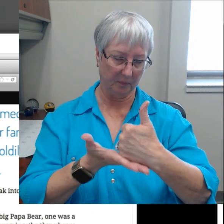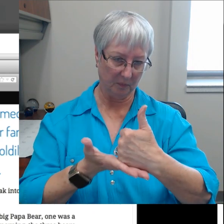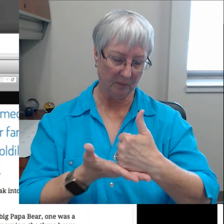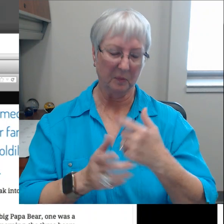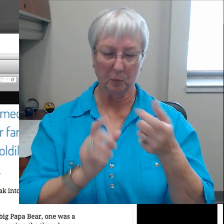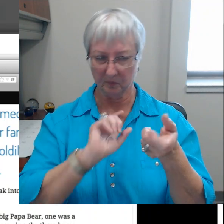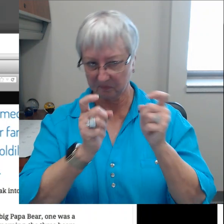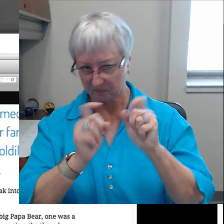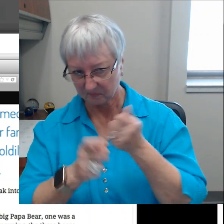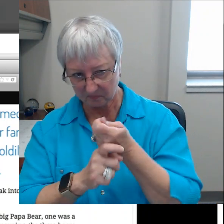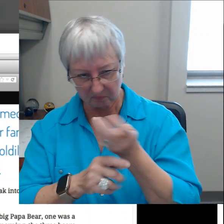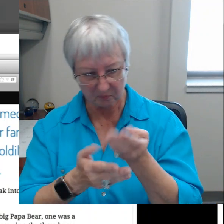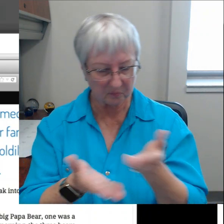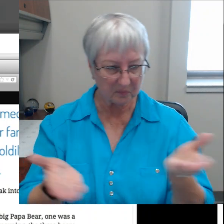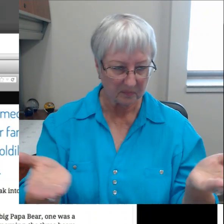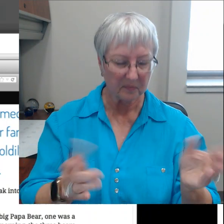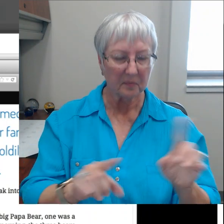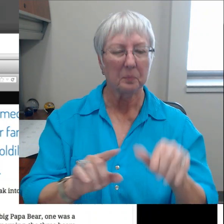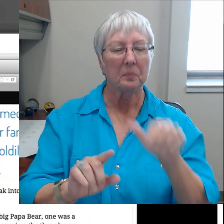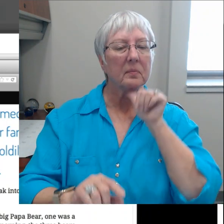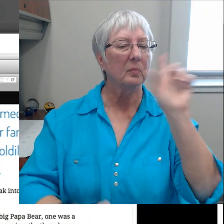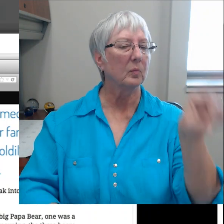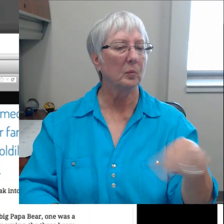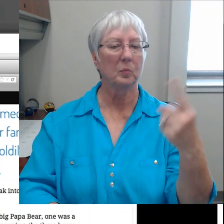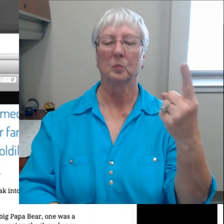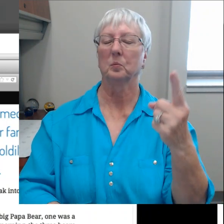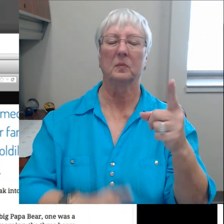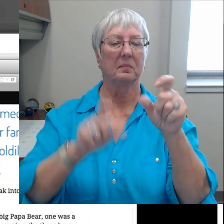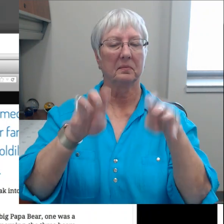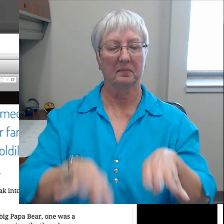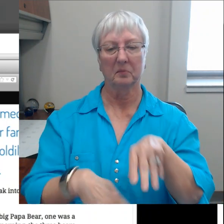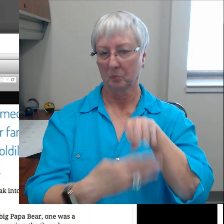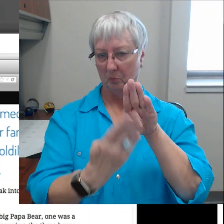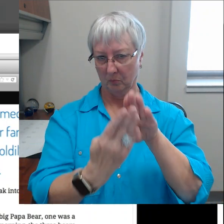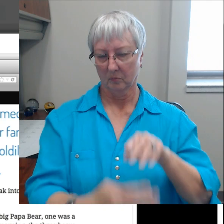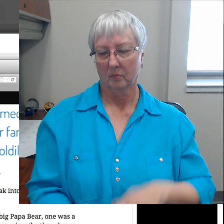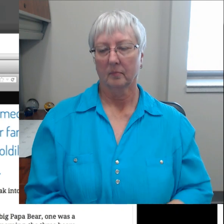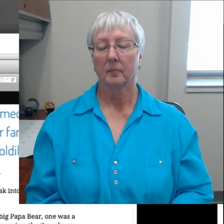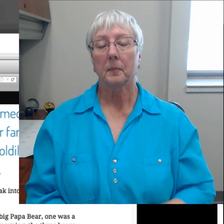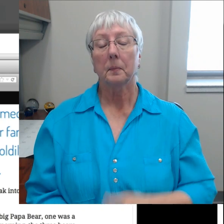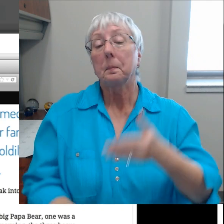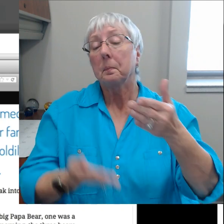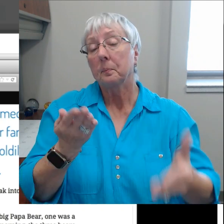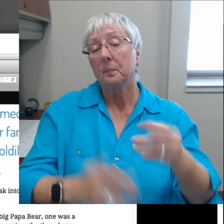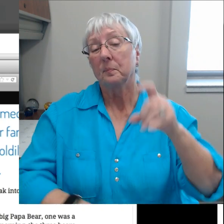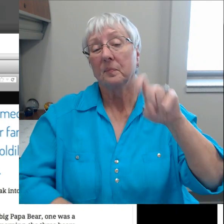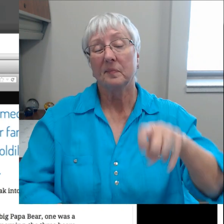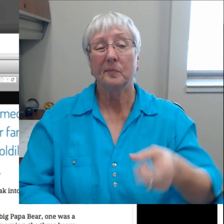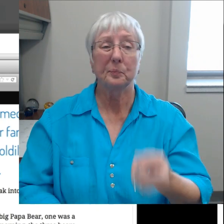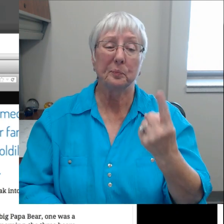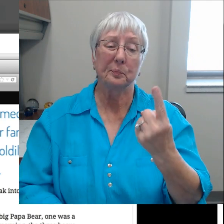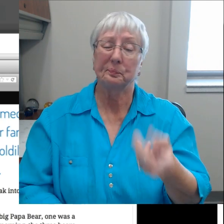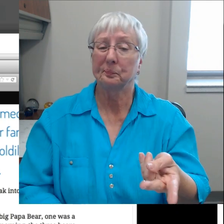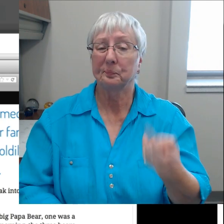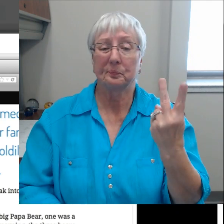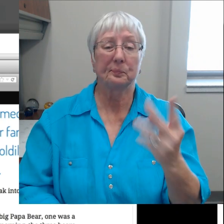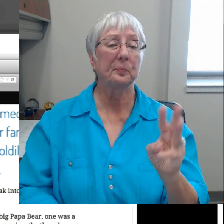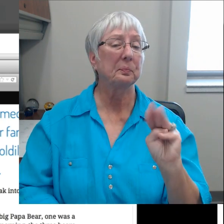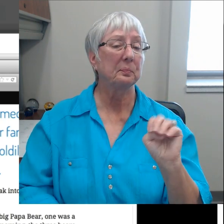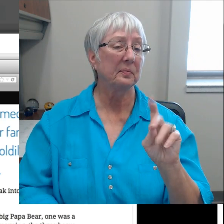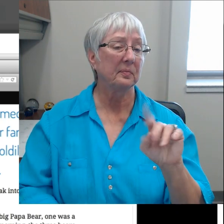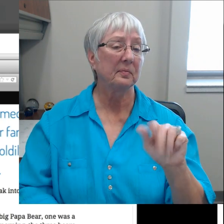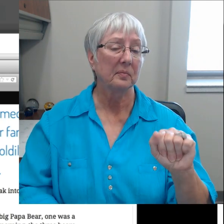things quickly, but it's not the only way we should be testing these things. Sometimes you may only need 1 or 2 media queries to adjust your type, like we did